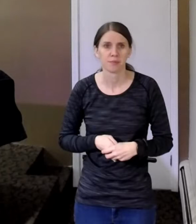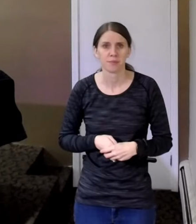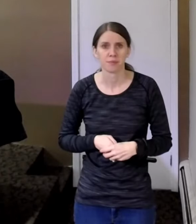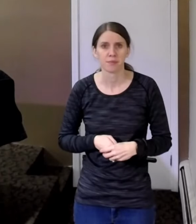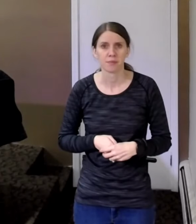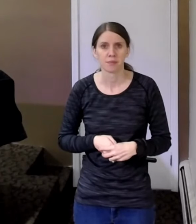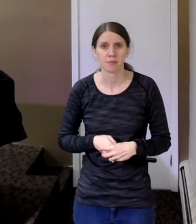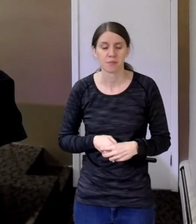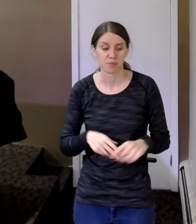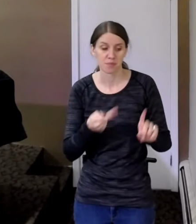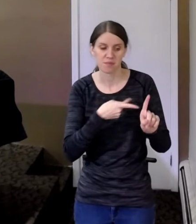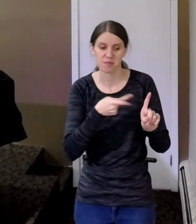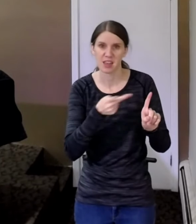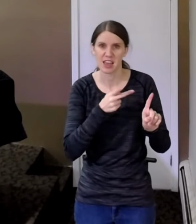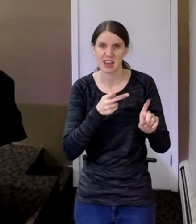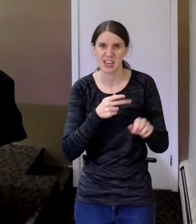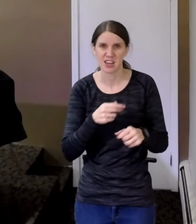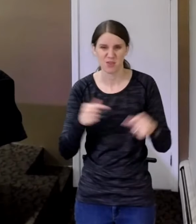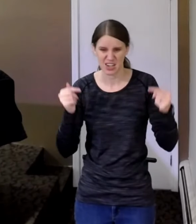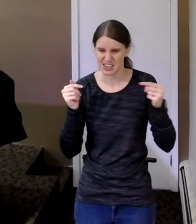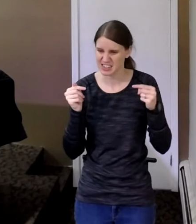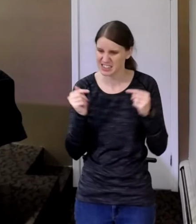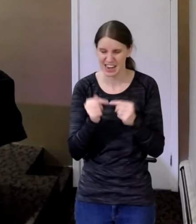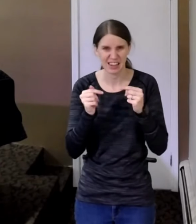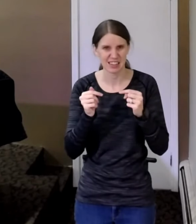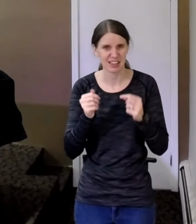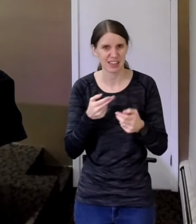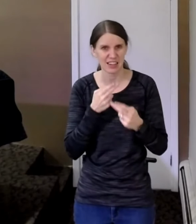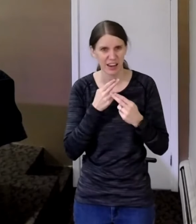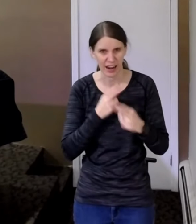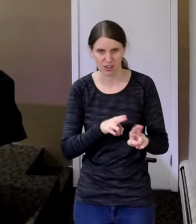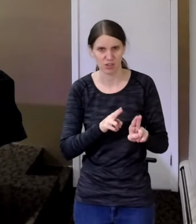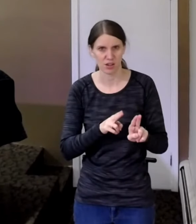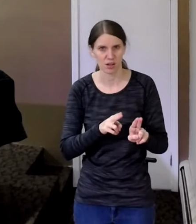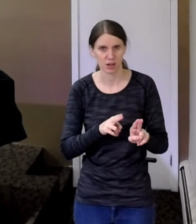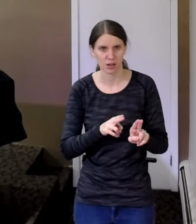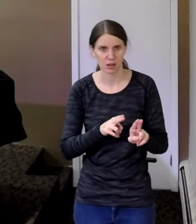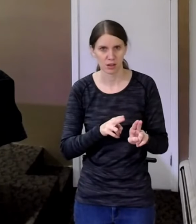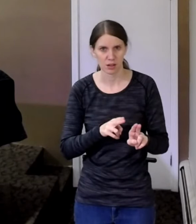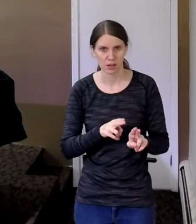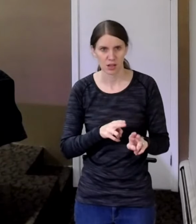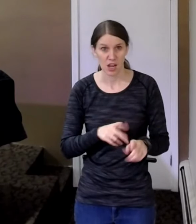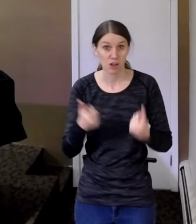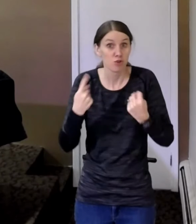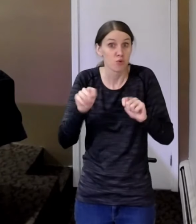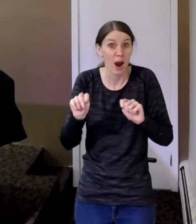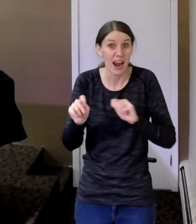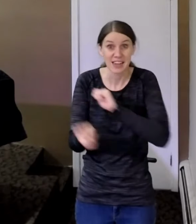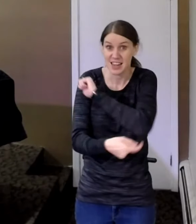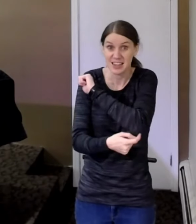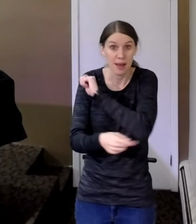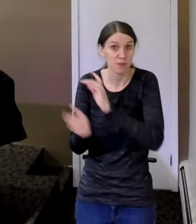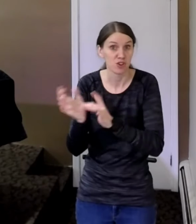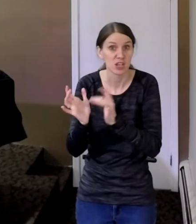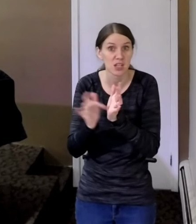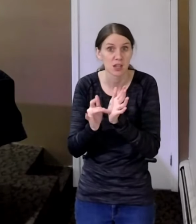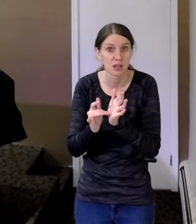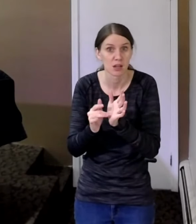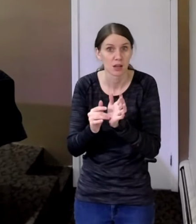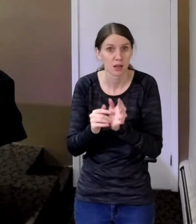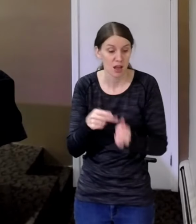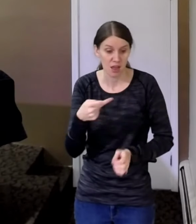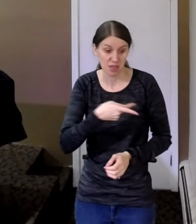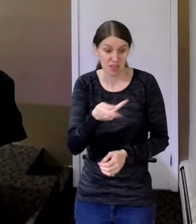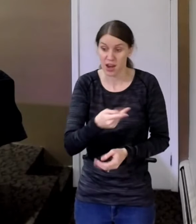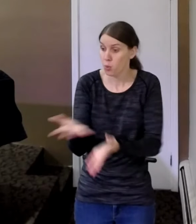They were against the very answer. They were setting up traps for Jesus because they wanted to have him,